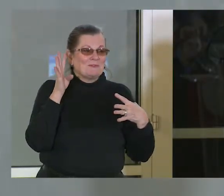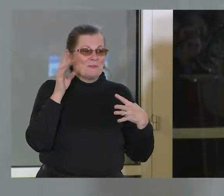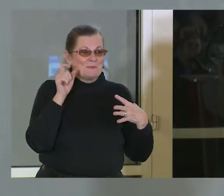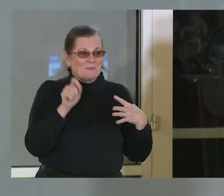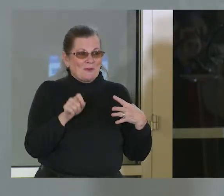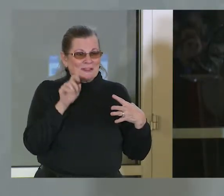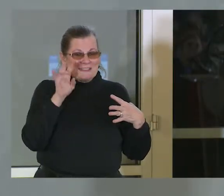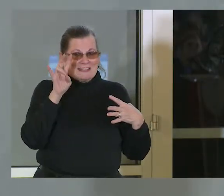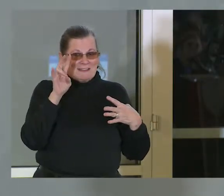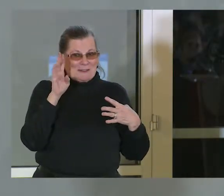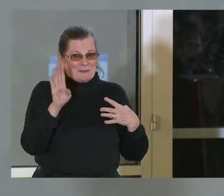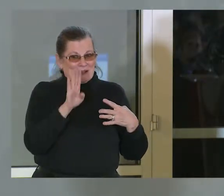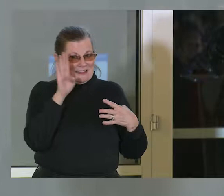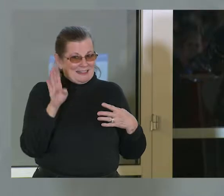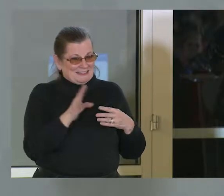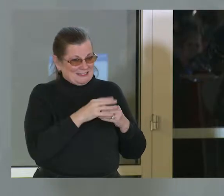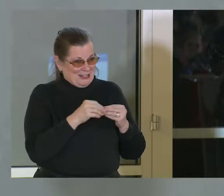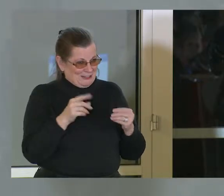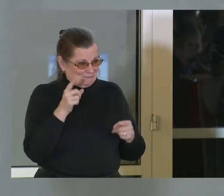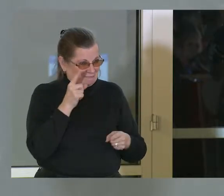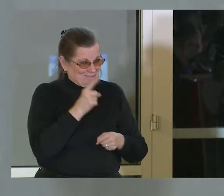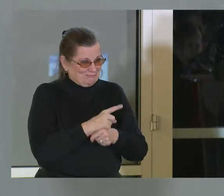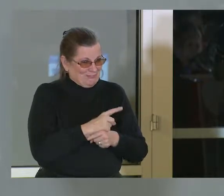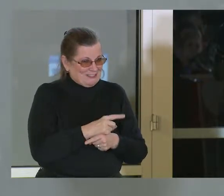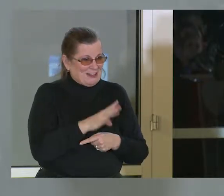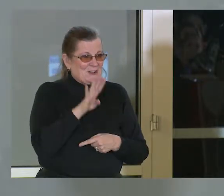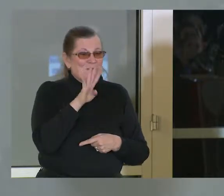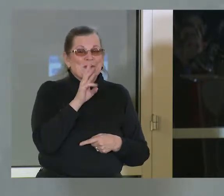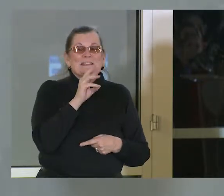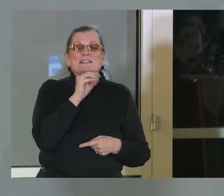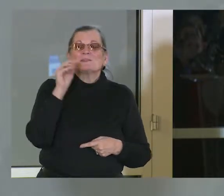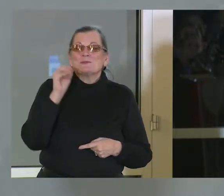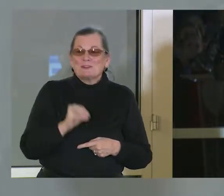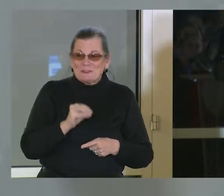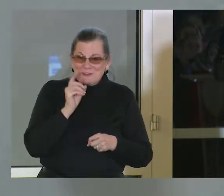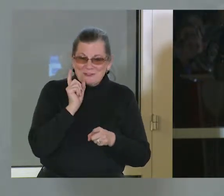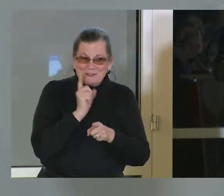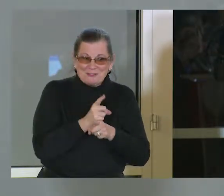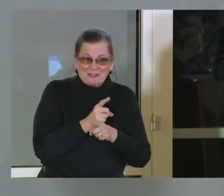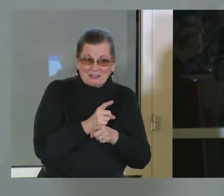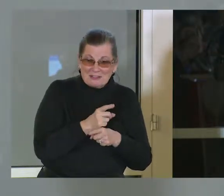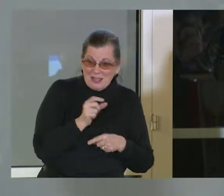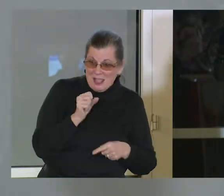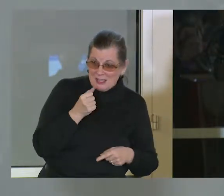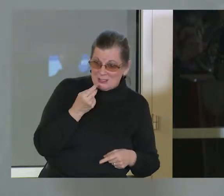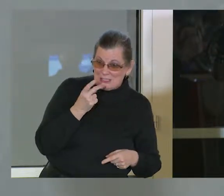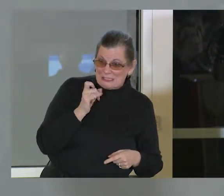1.7 billion, so 46% of y'all got that one right. We'll see if Ashley got it right.